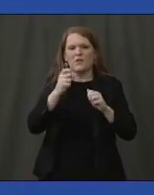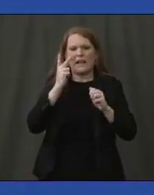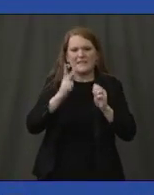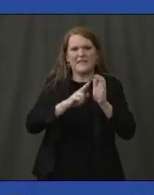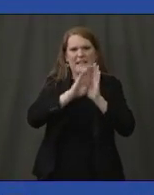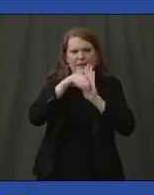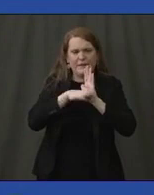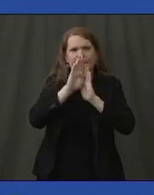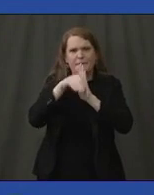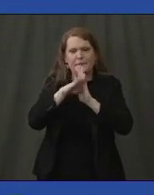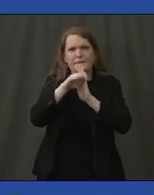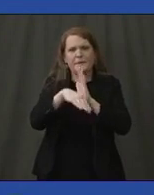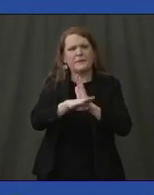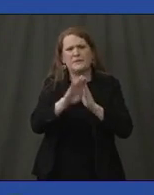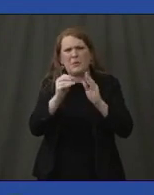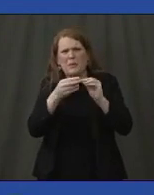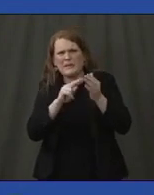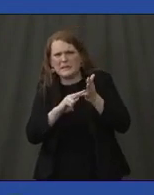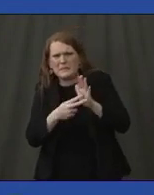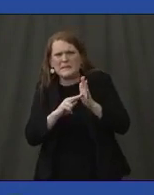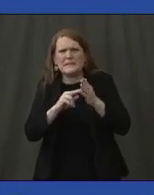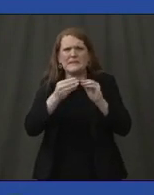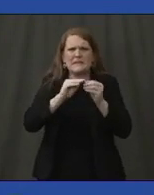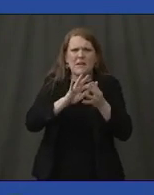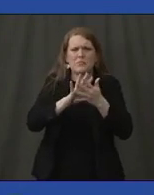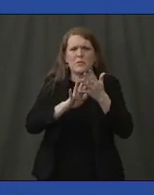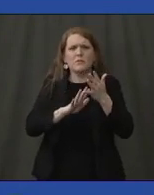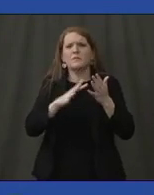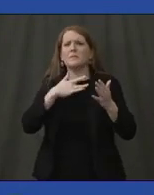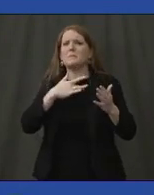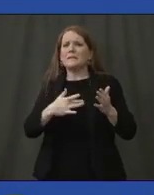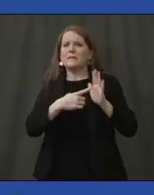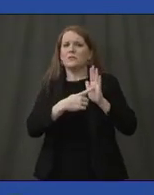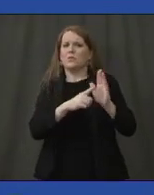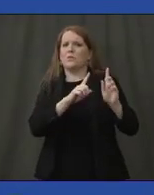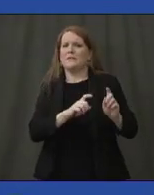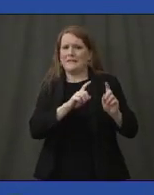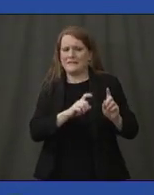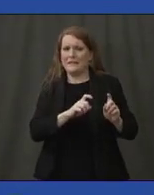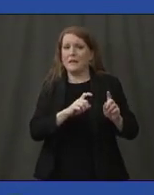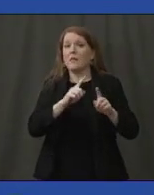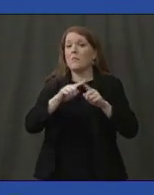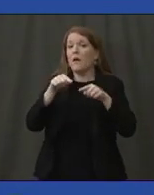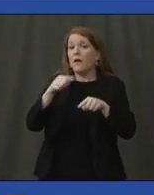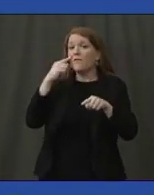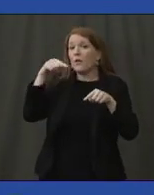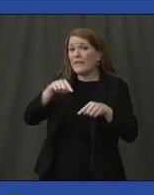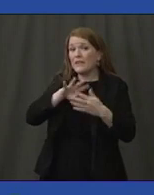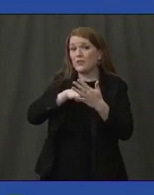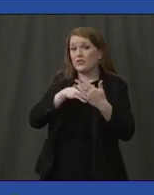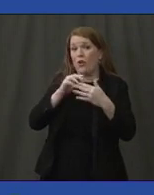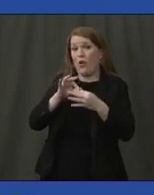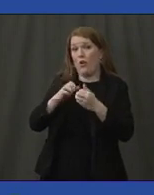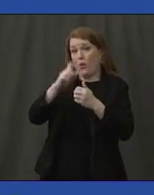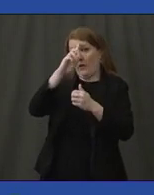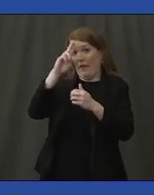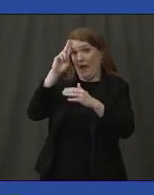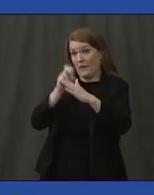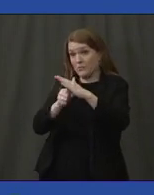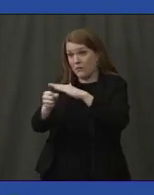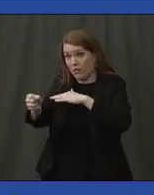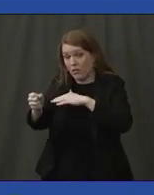That often is a reflection of simply testing. Well, hospitalizations, whether we've tested